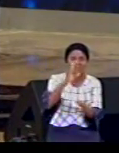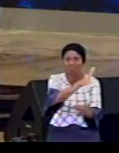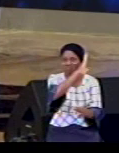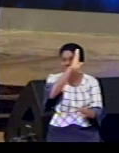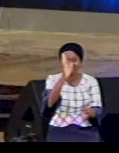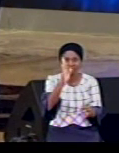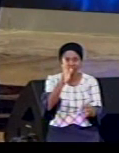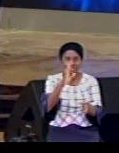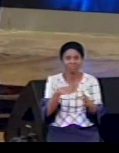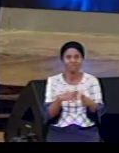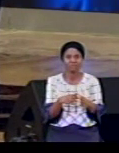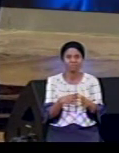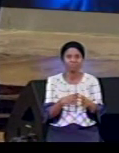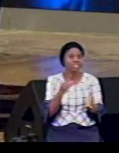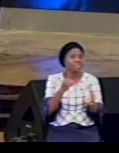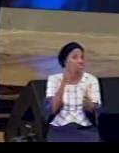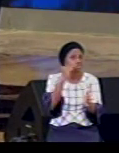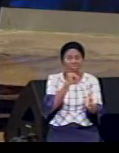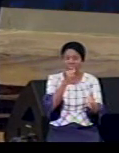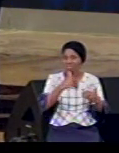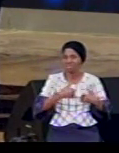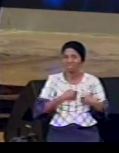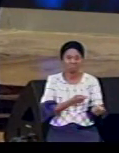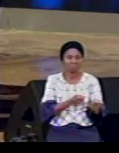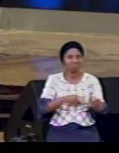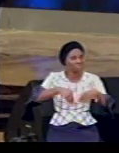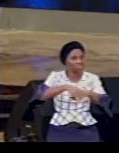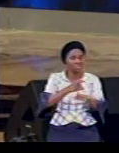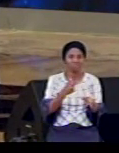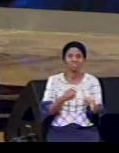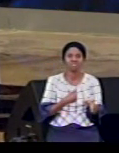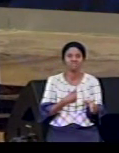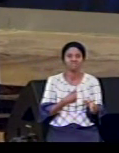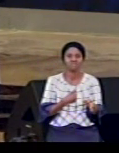never. It will not have dominion over me.